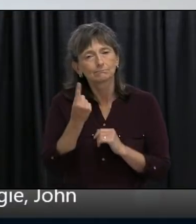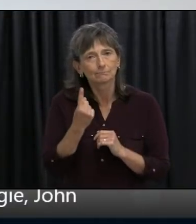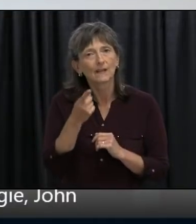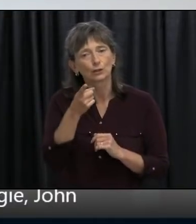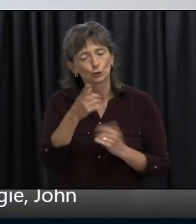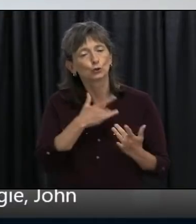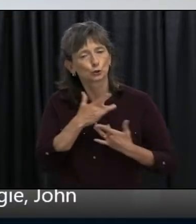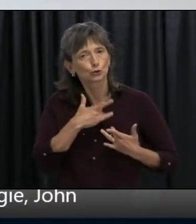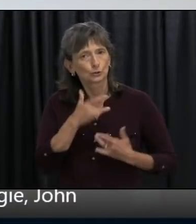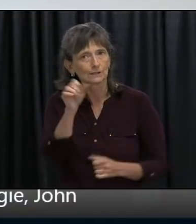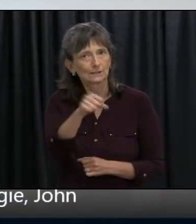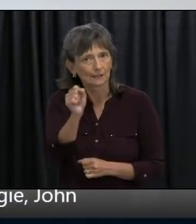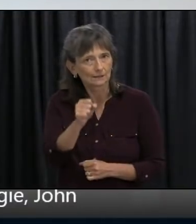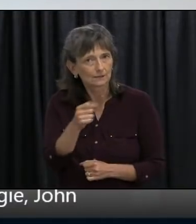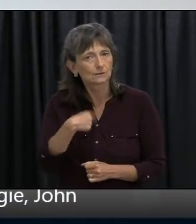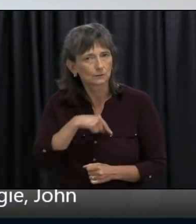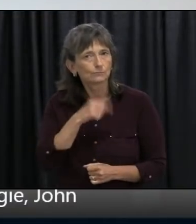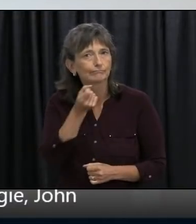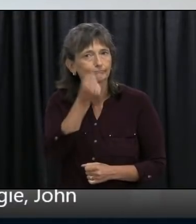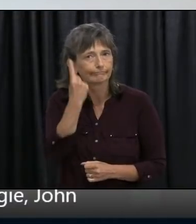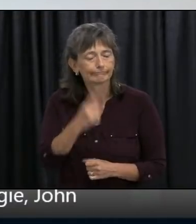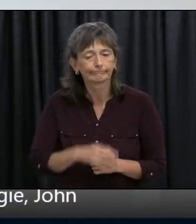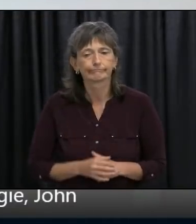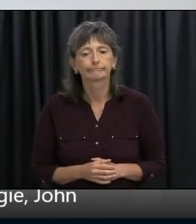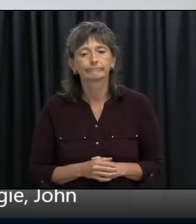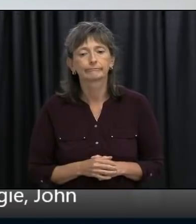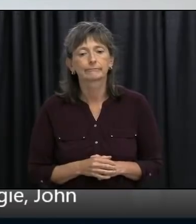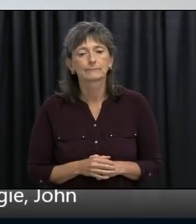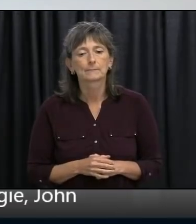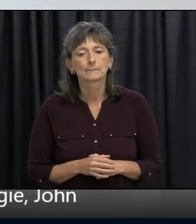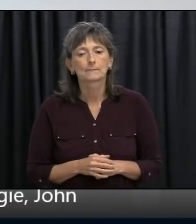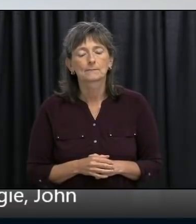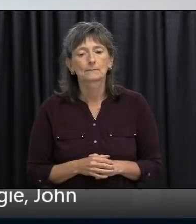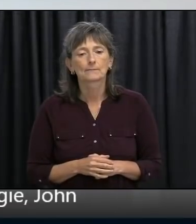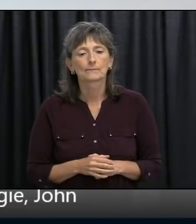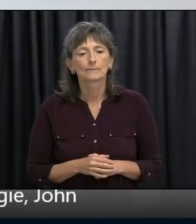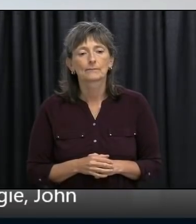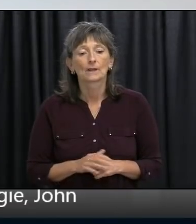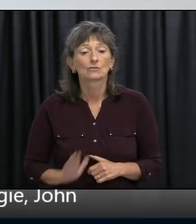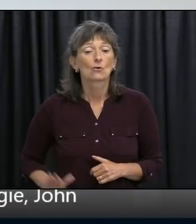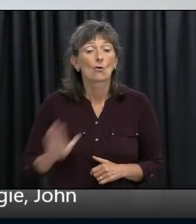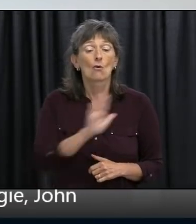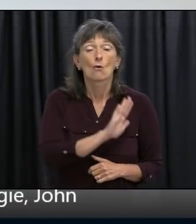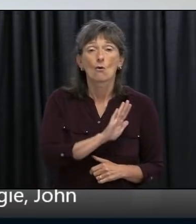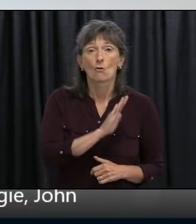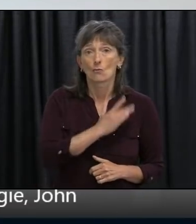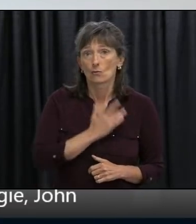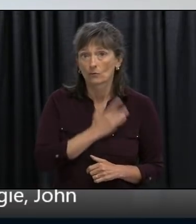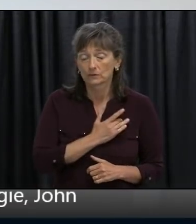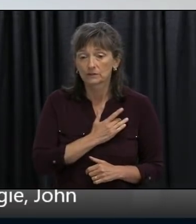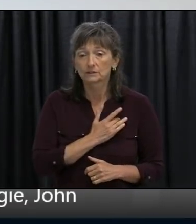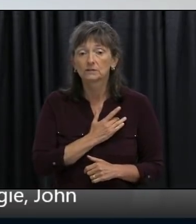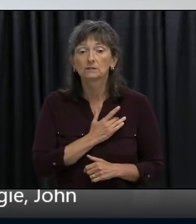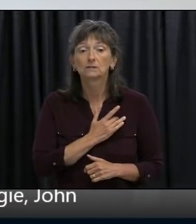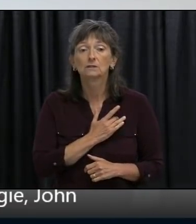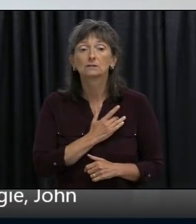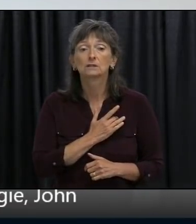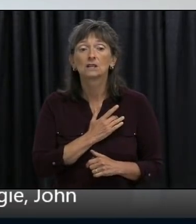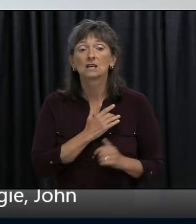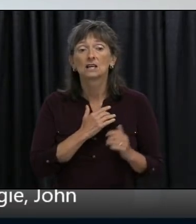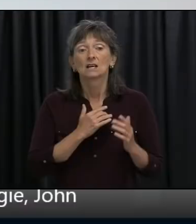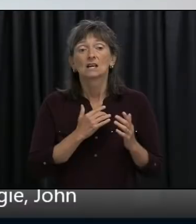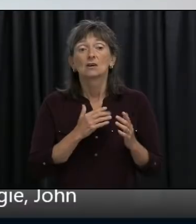through over the course of the last little while. So for the province as a whole, for laboratory services, they're back up